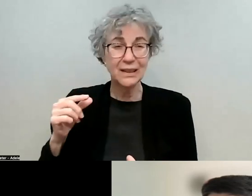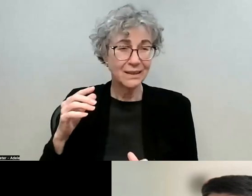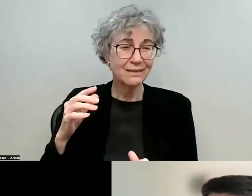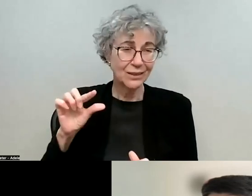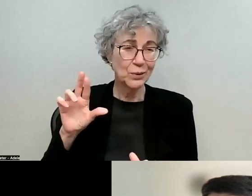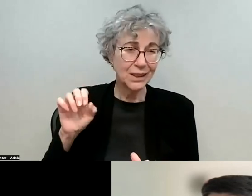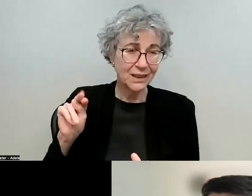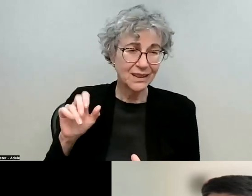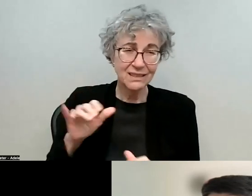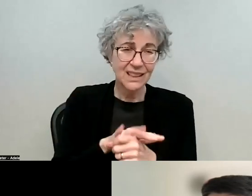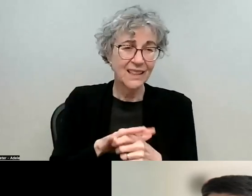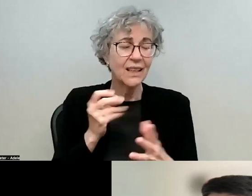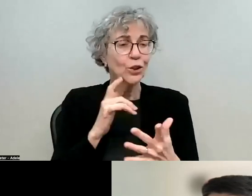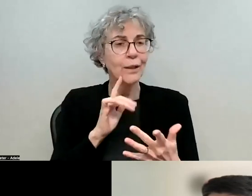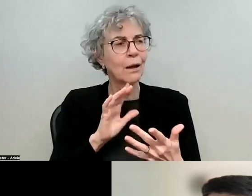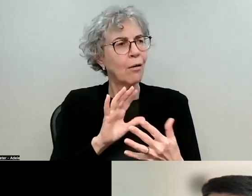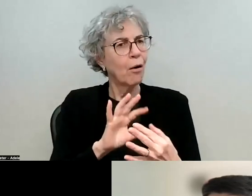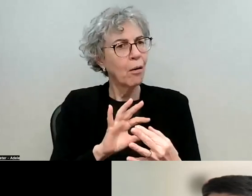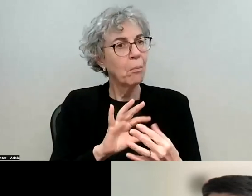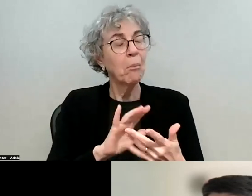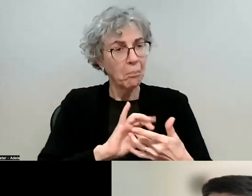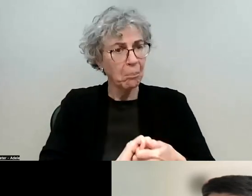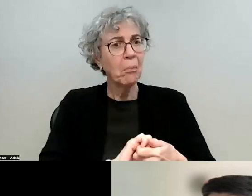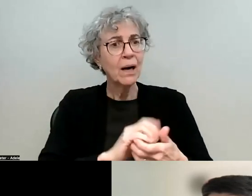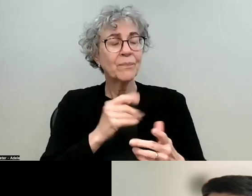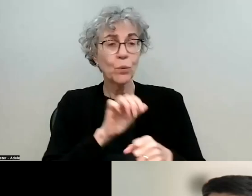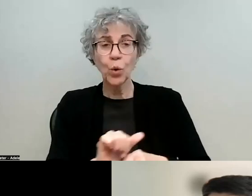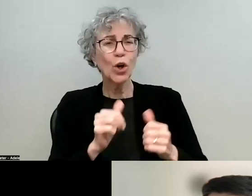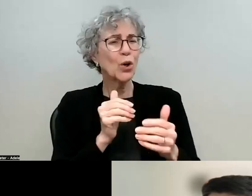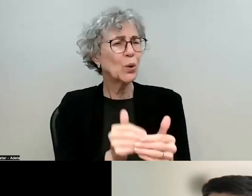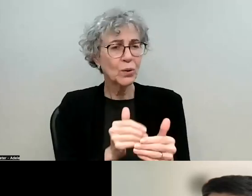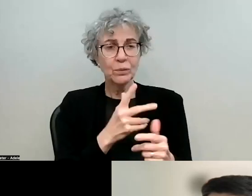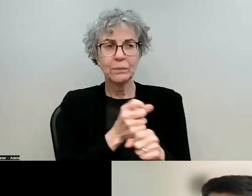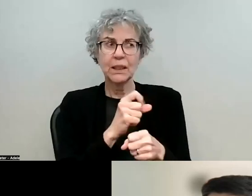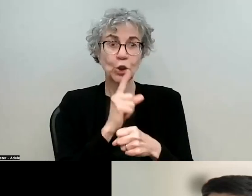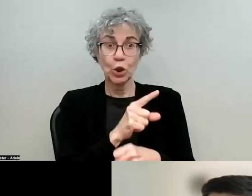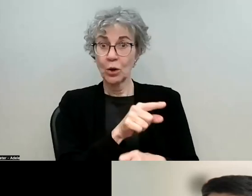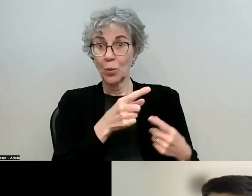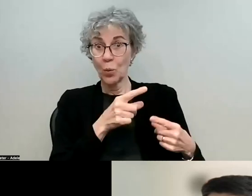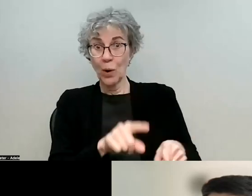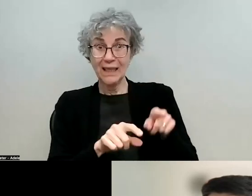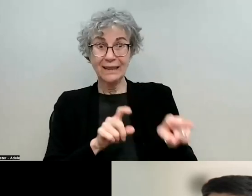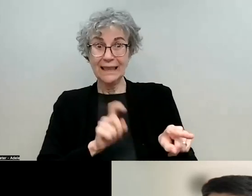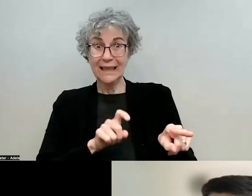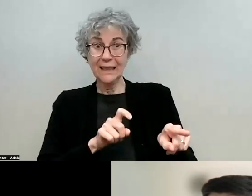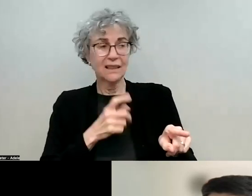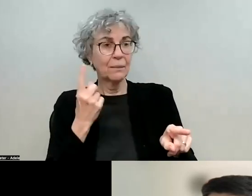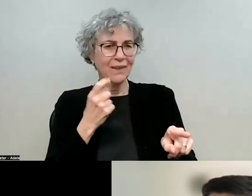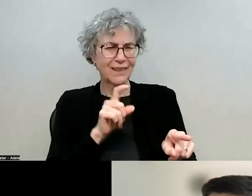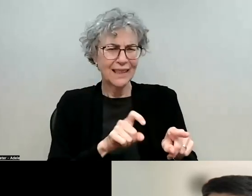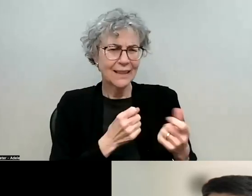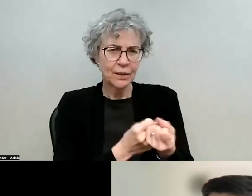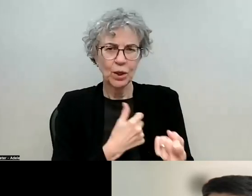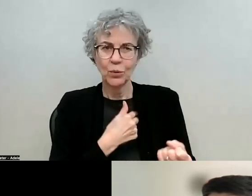You click with people. We worked with him quite closely. We made sure that whenever he needed something or needed support, we were there